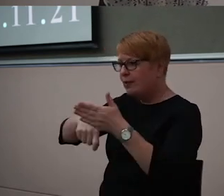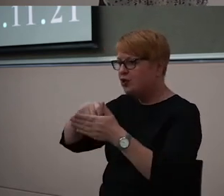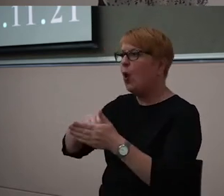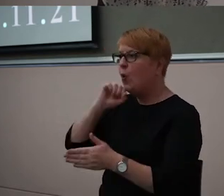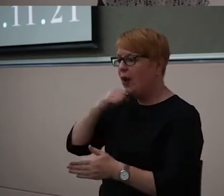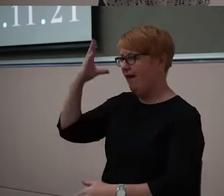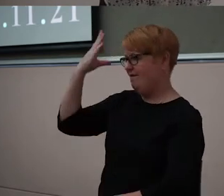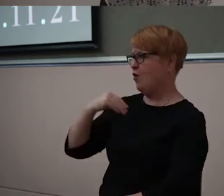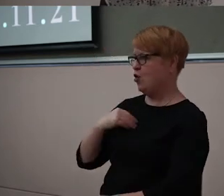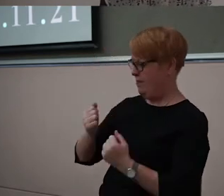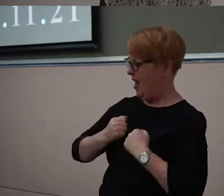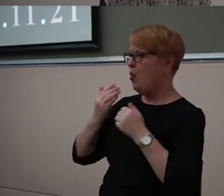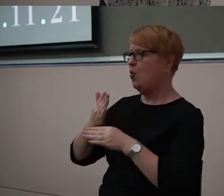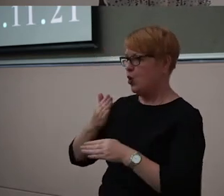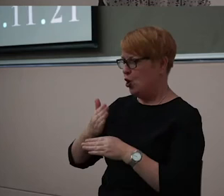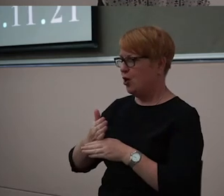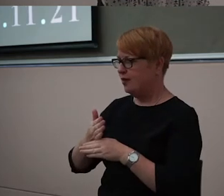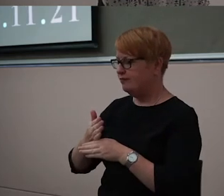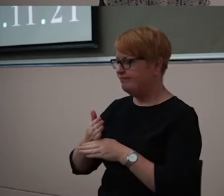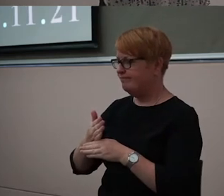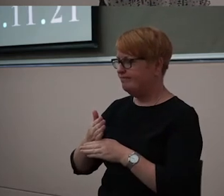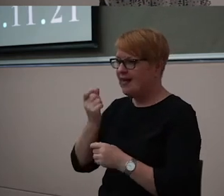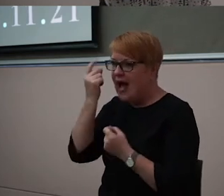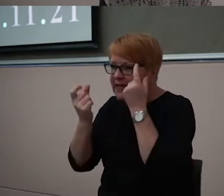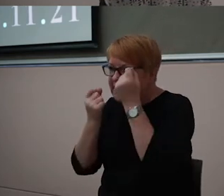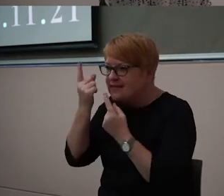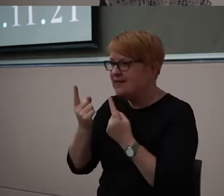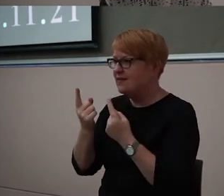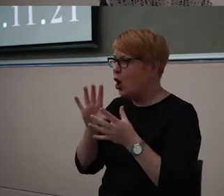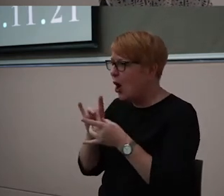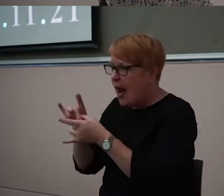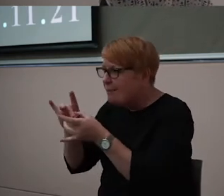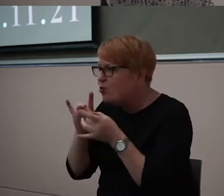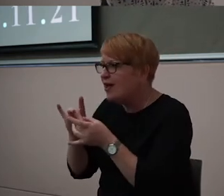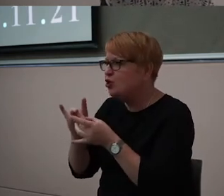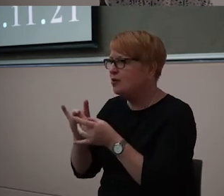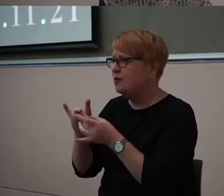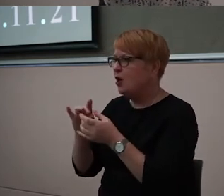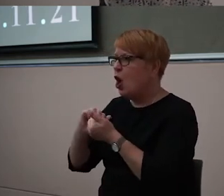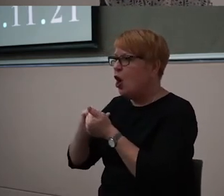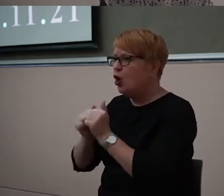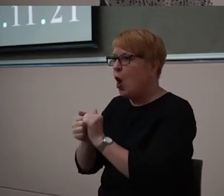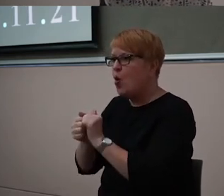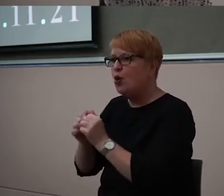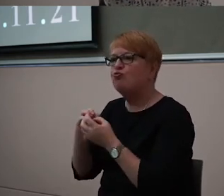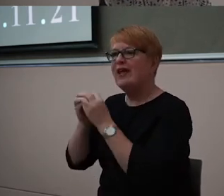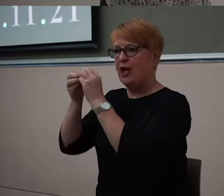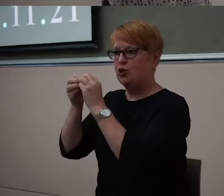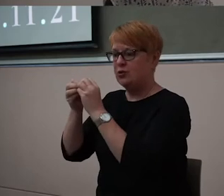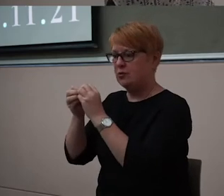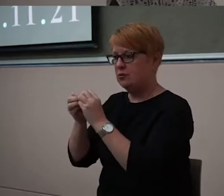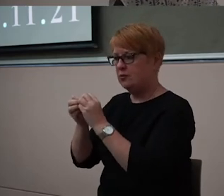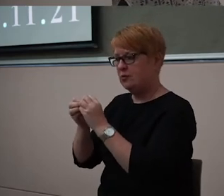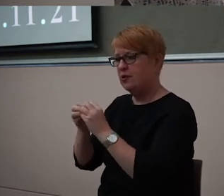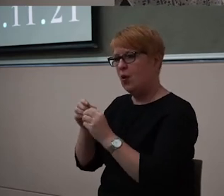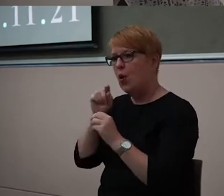do, forefronting ideas of collaboration and co-creation, which are further investigated in